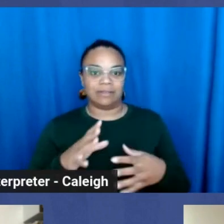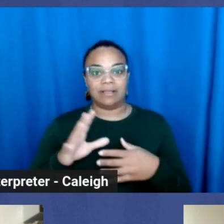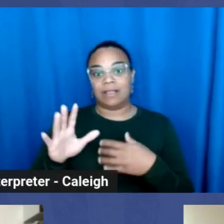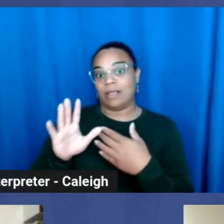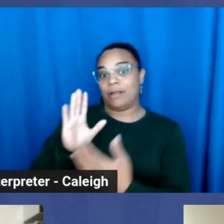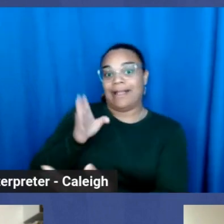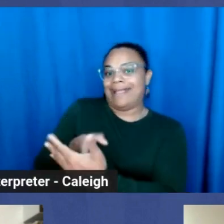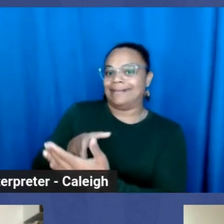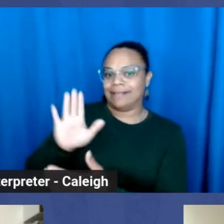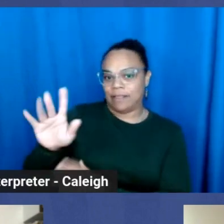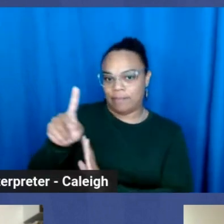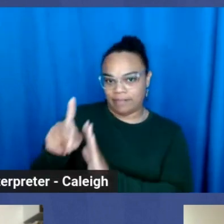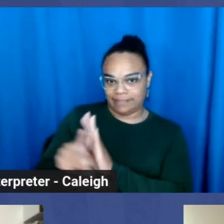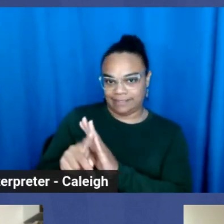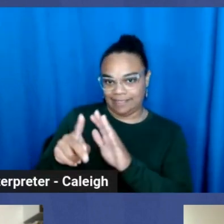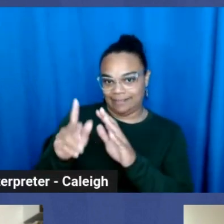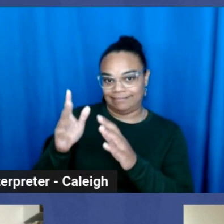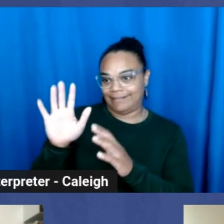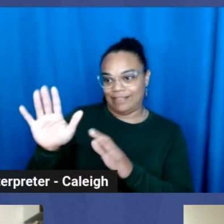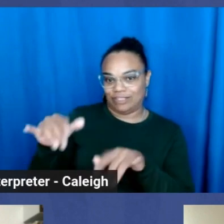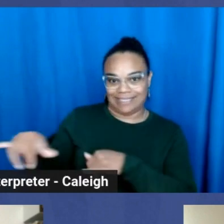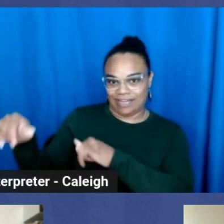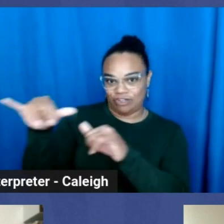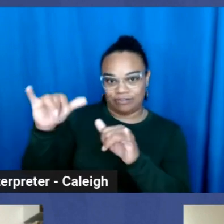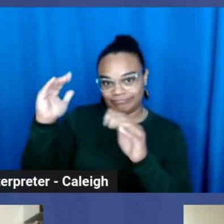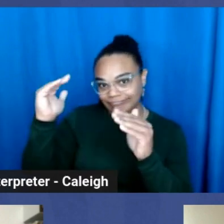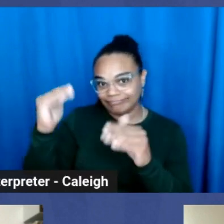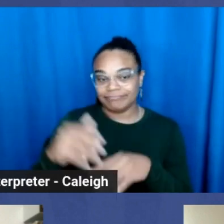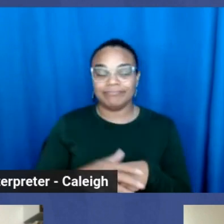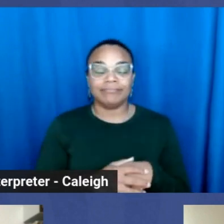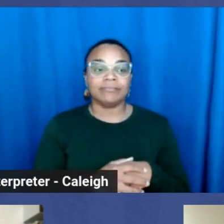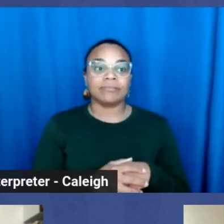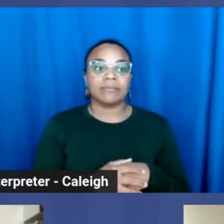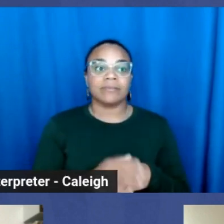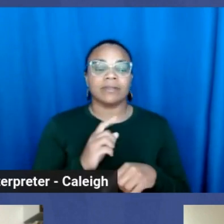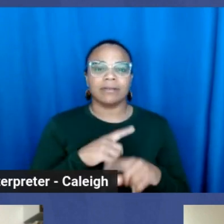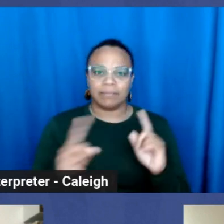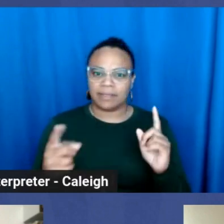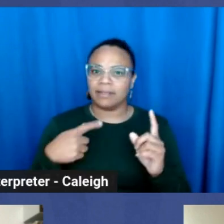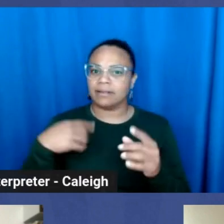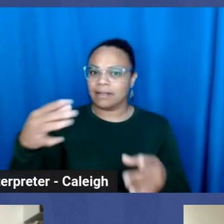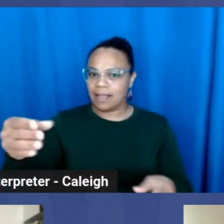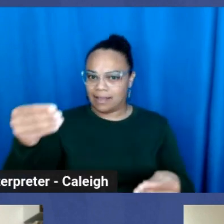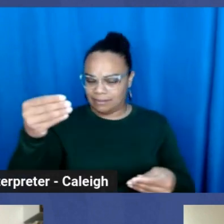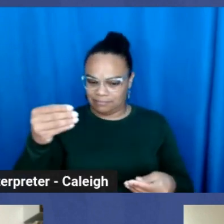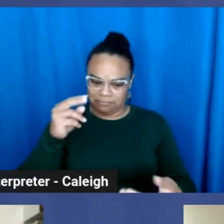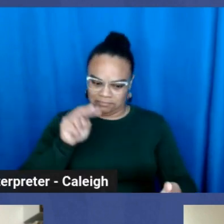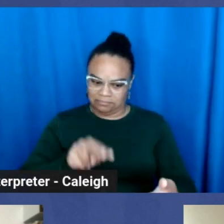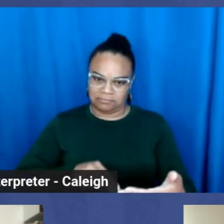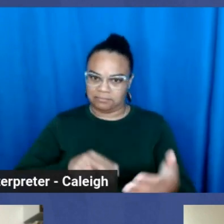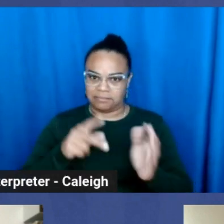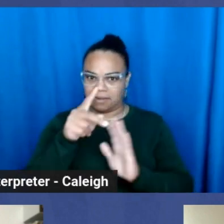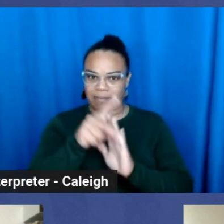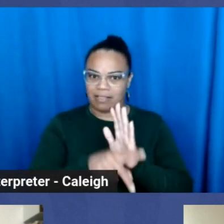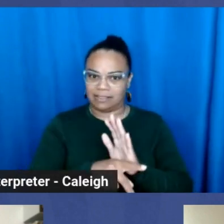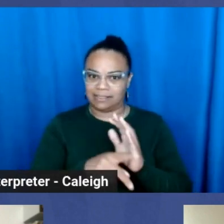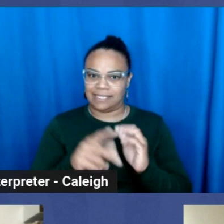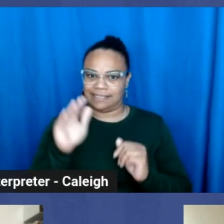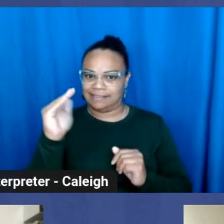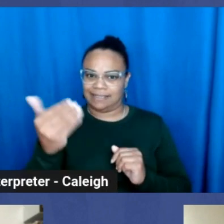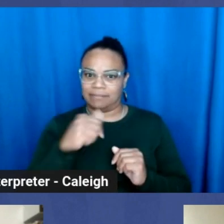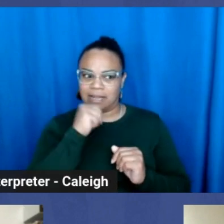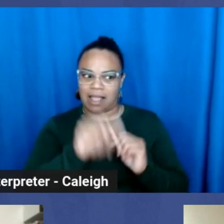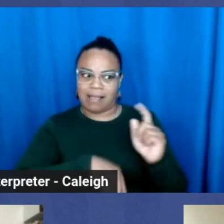standards. But from what I saw, those policies were not held to